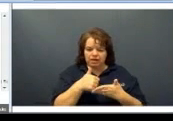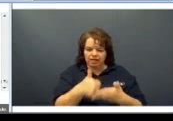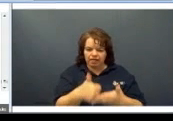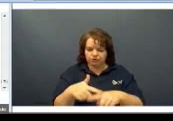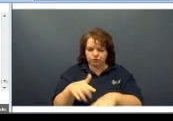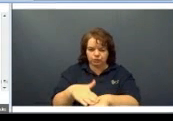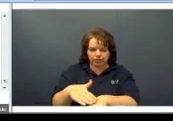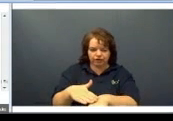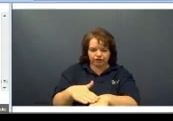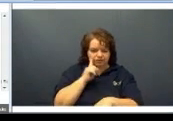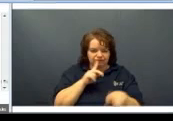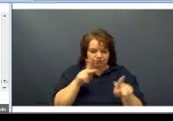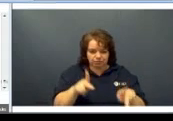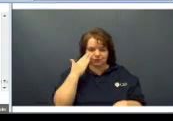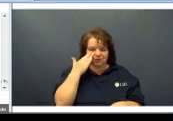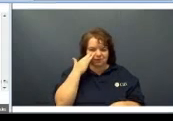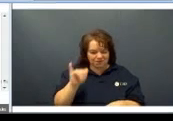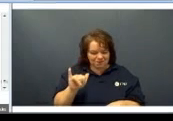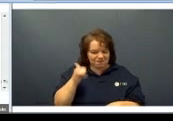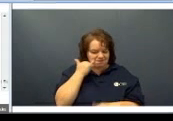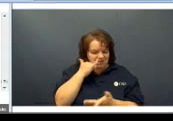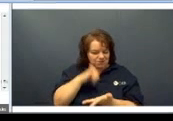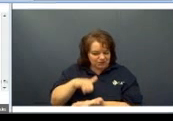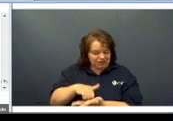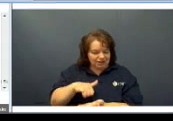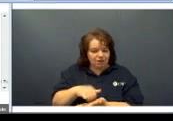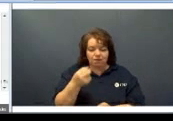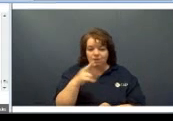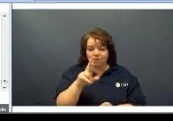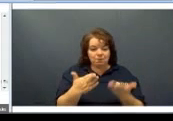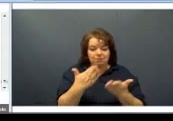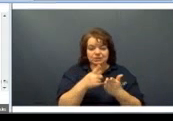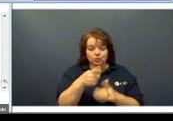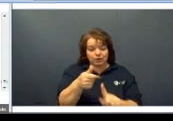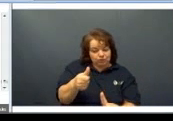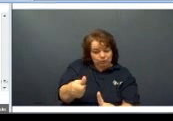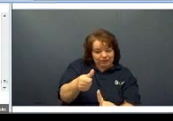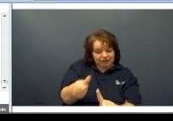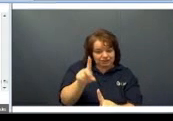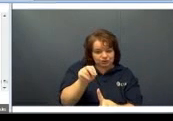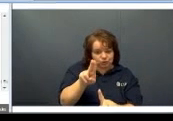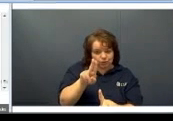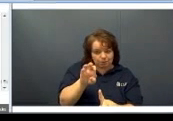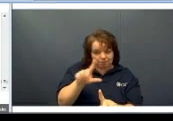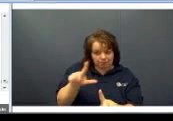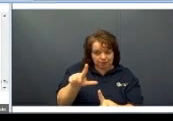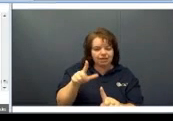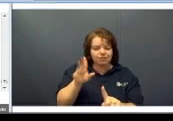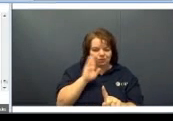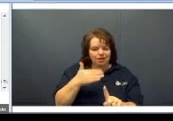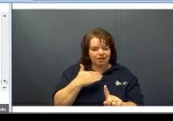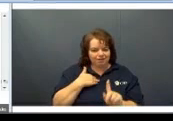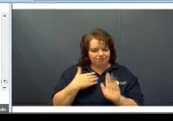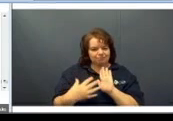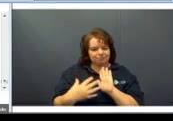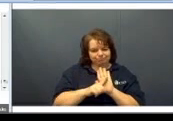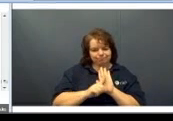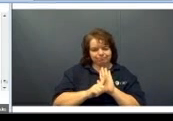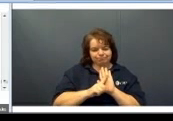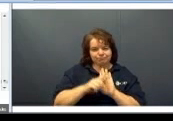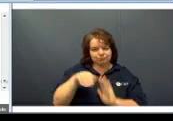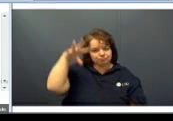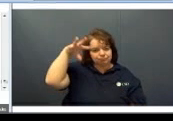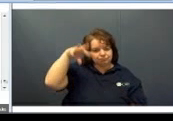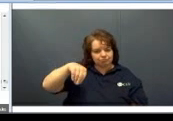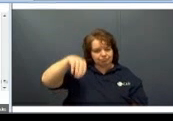every time the phone rings helps alert a deaf person know that the phone is ringing, or that maybe someone's at the doorbell, if